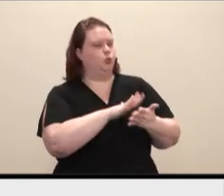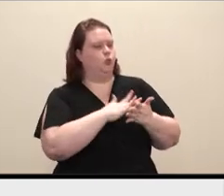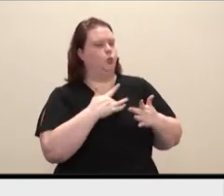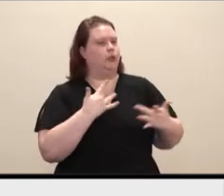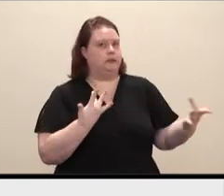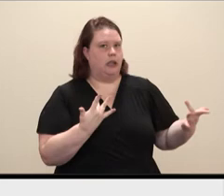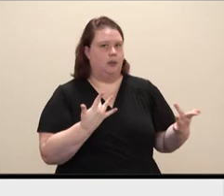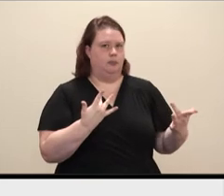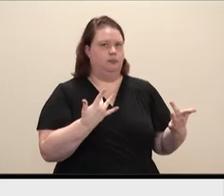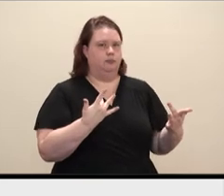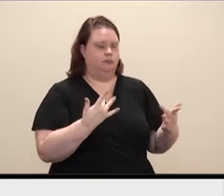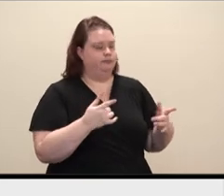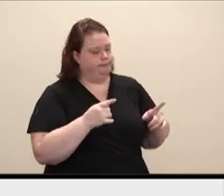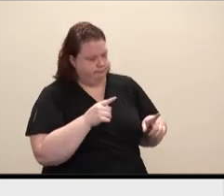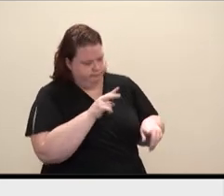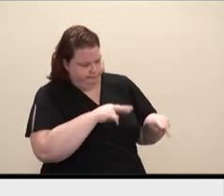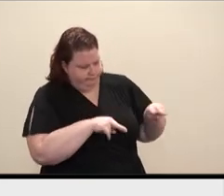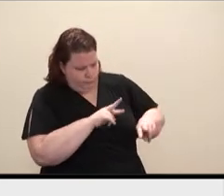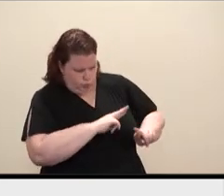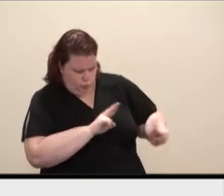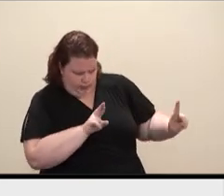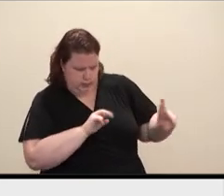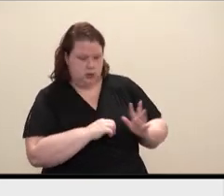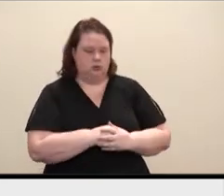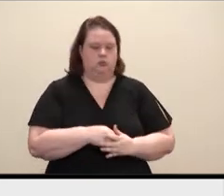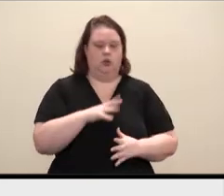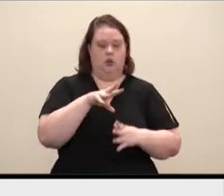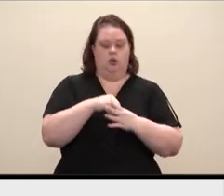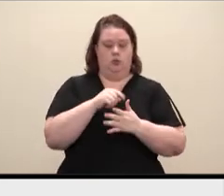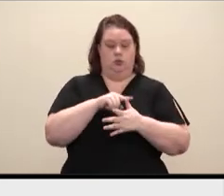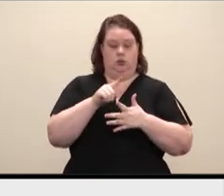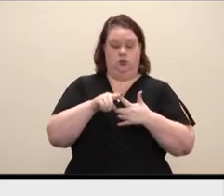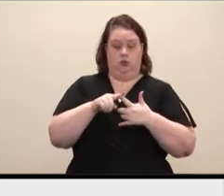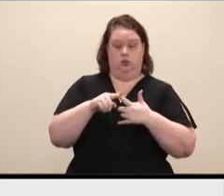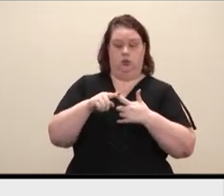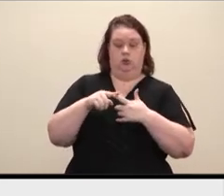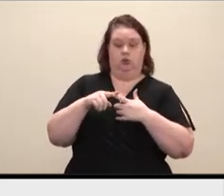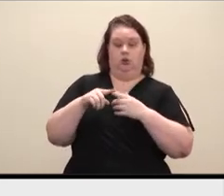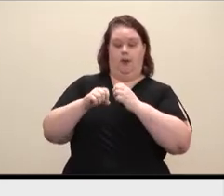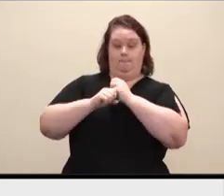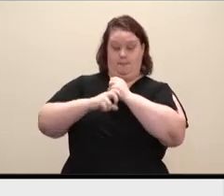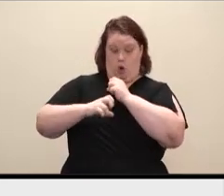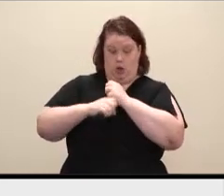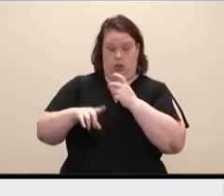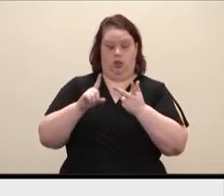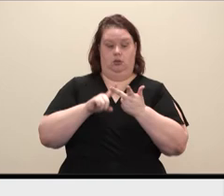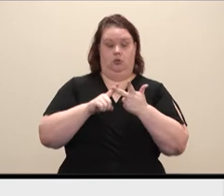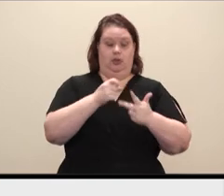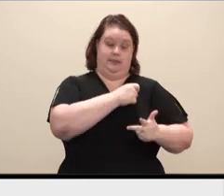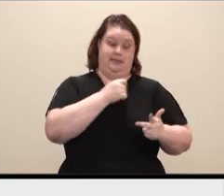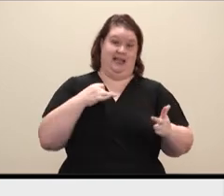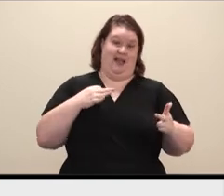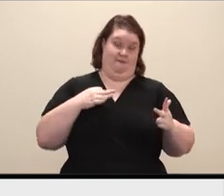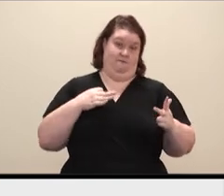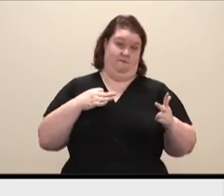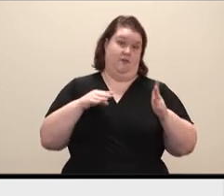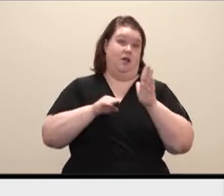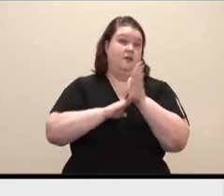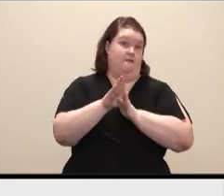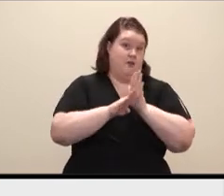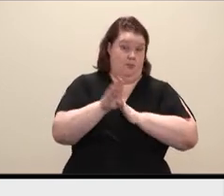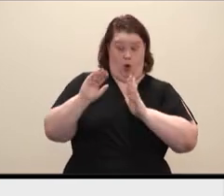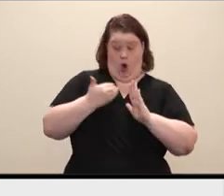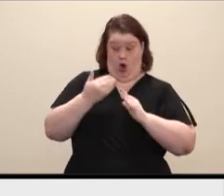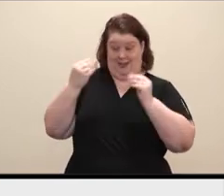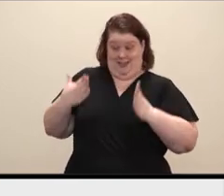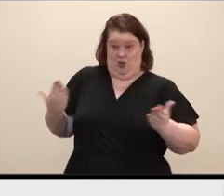those students are ready for those programs. It includes marketing. It includes staff development for not only our teachers within